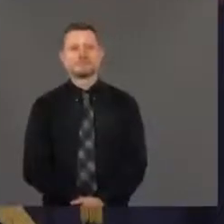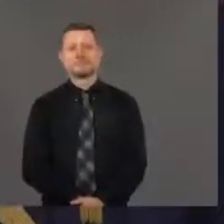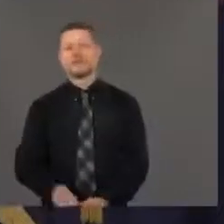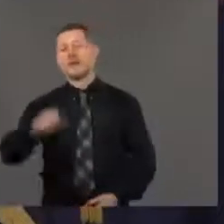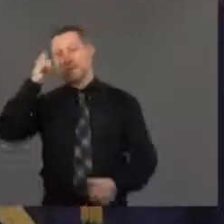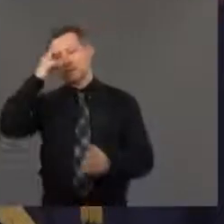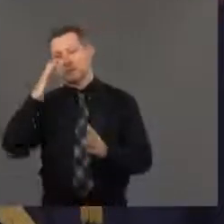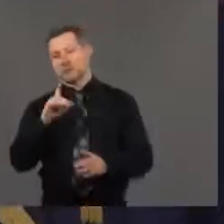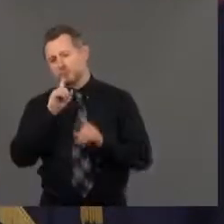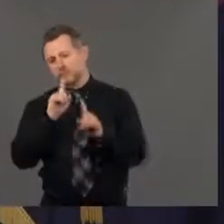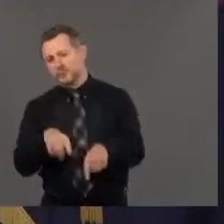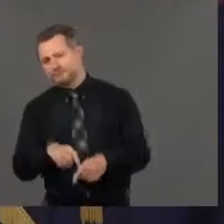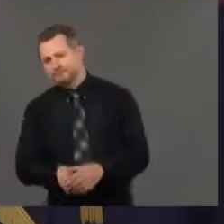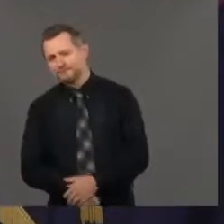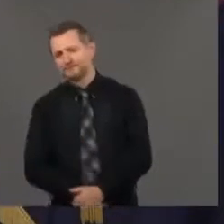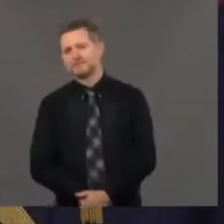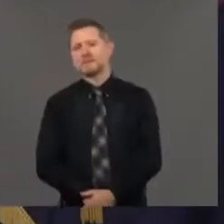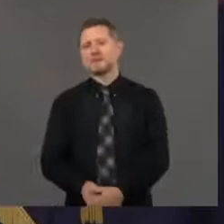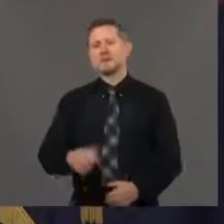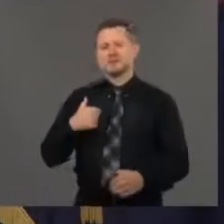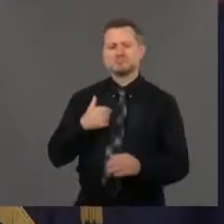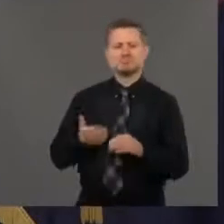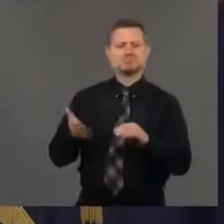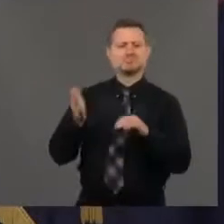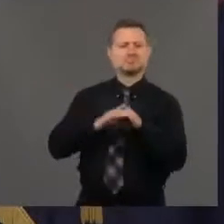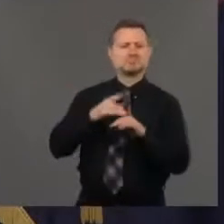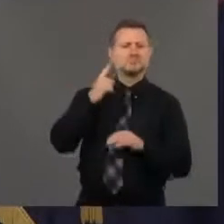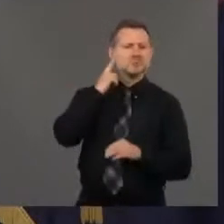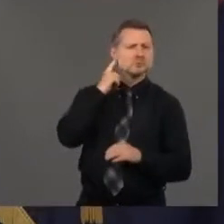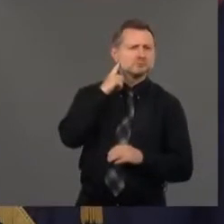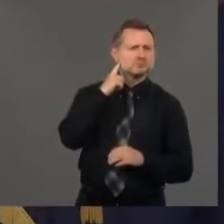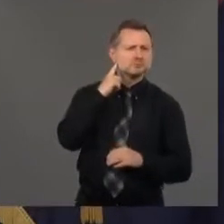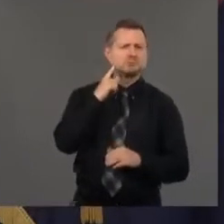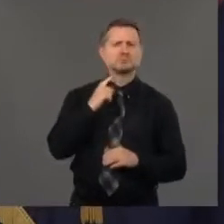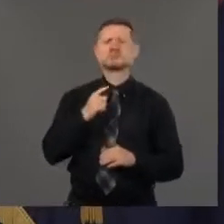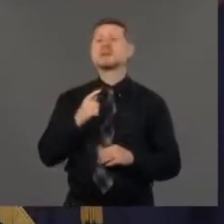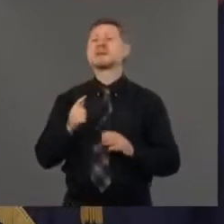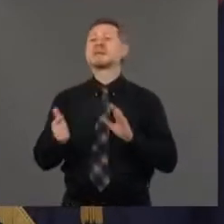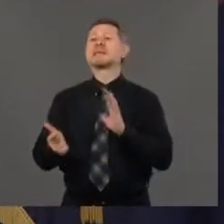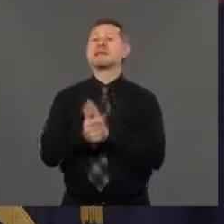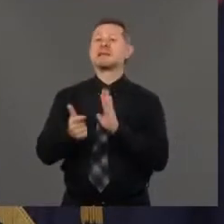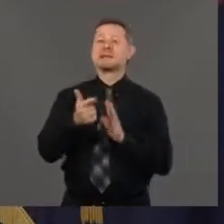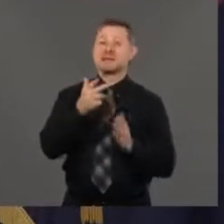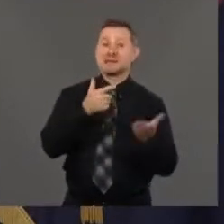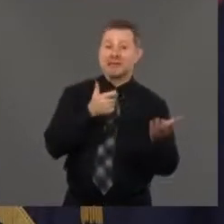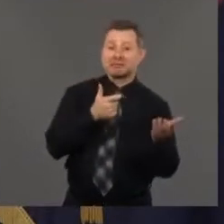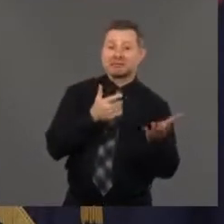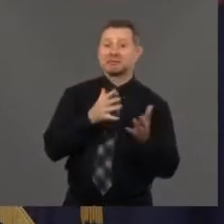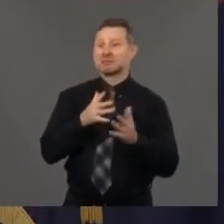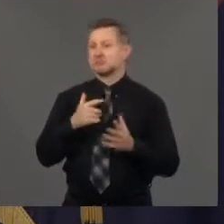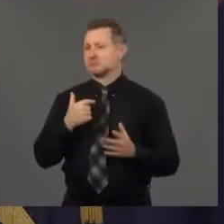have not heard that there was an uptick in the availability of illegal guns. Is there?